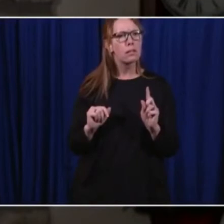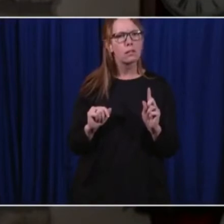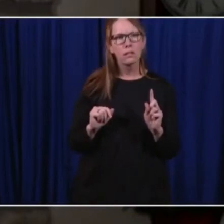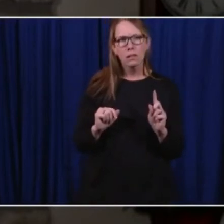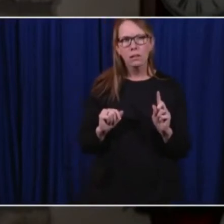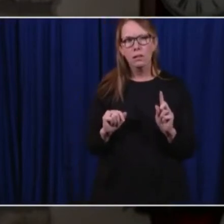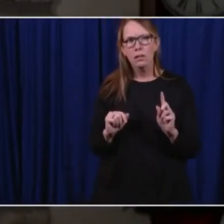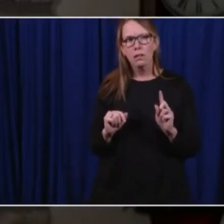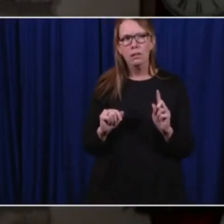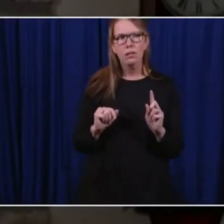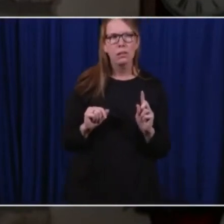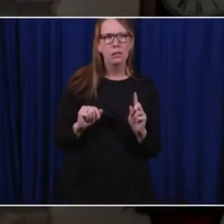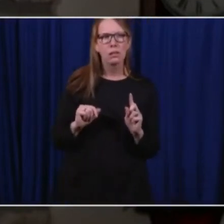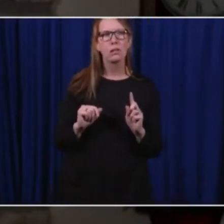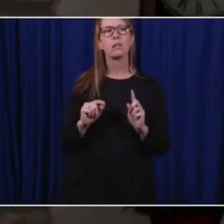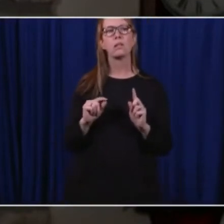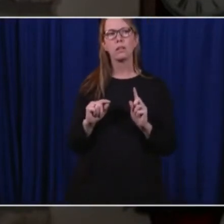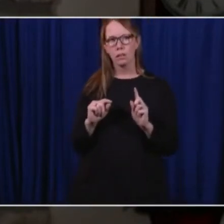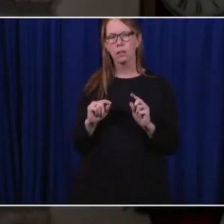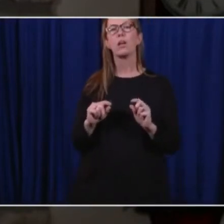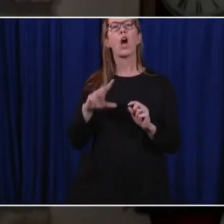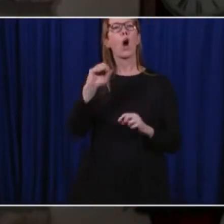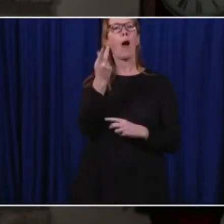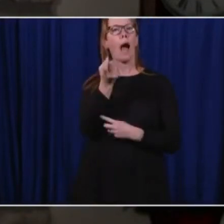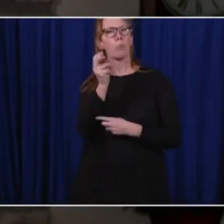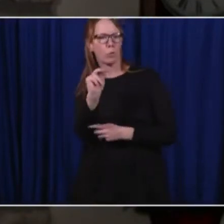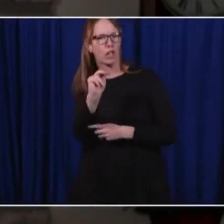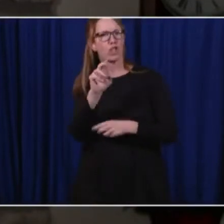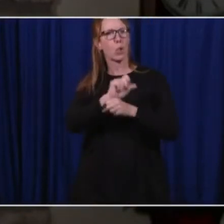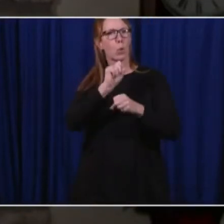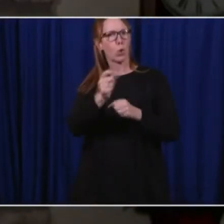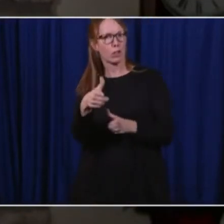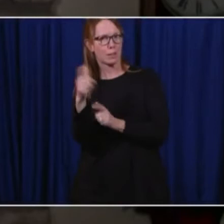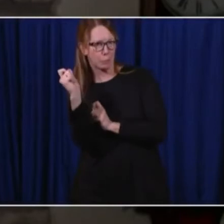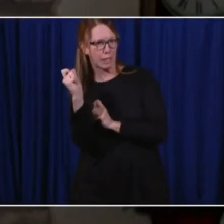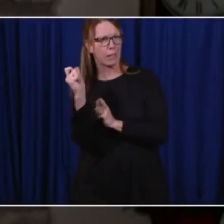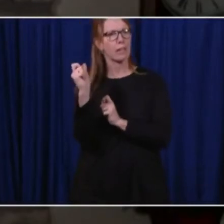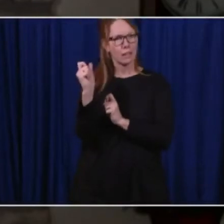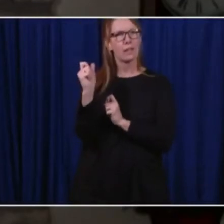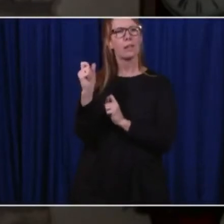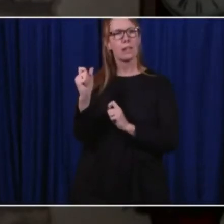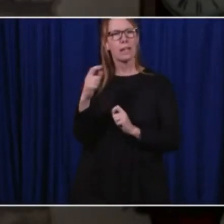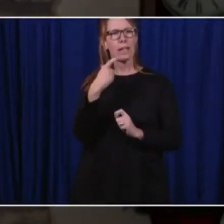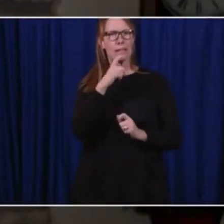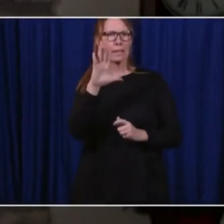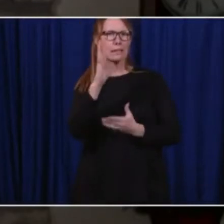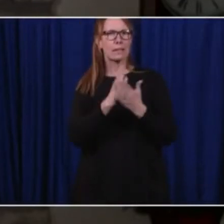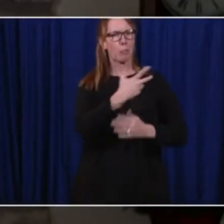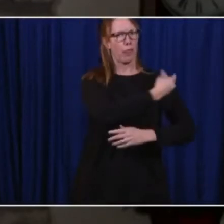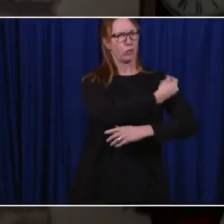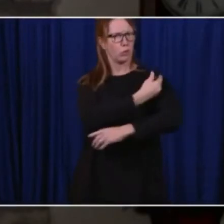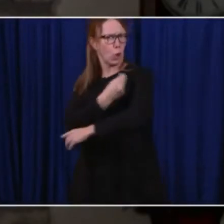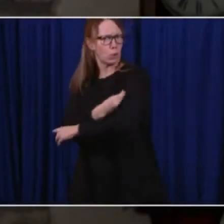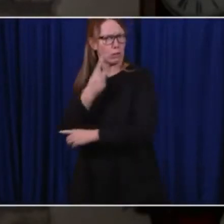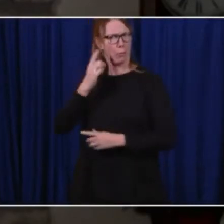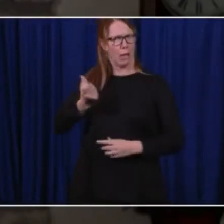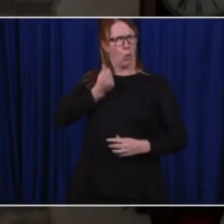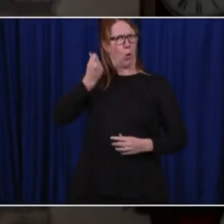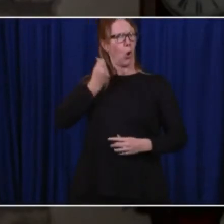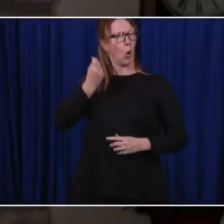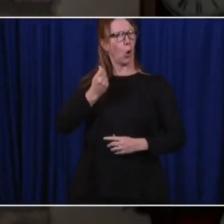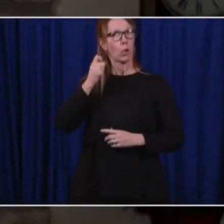that they're going to reserve some of the doses, and that's why the allocation was smaller than estimated. How has that